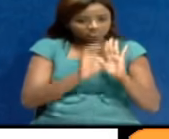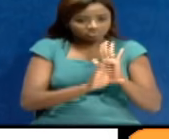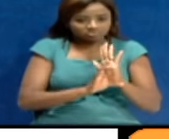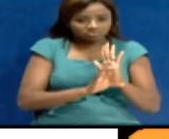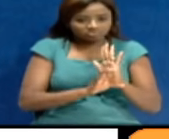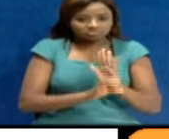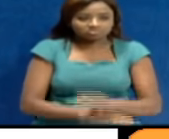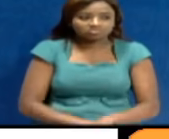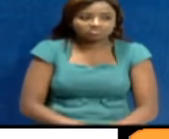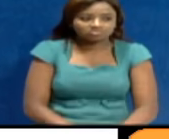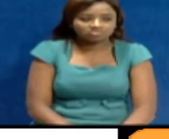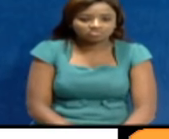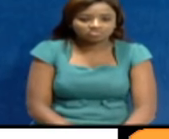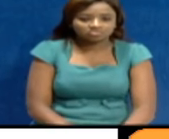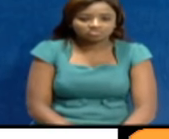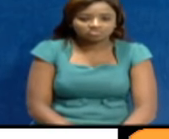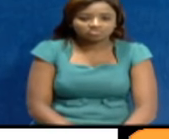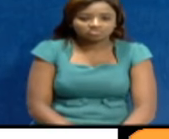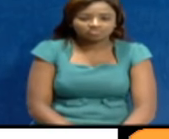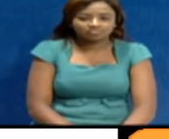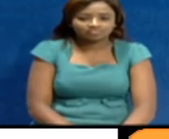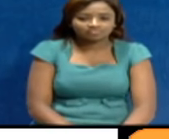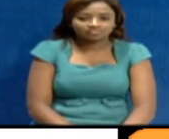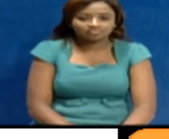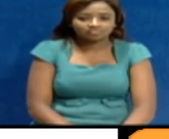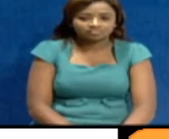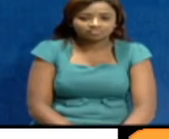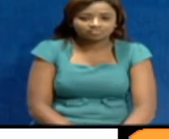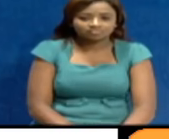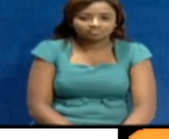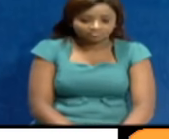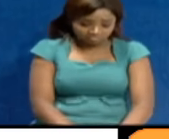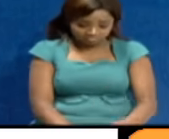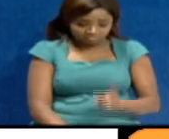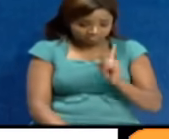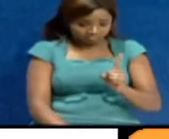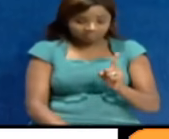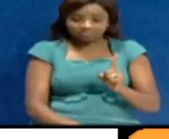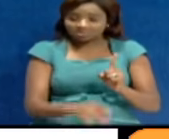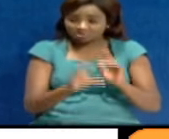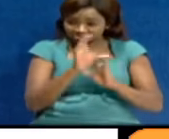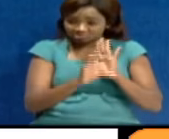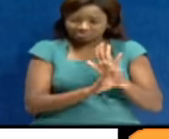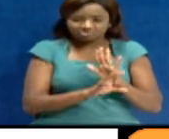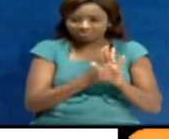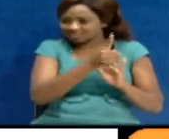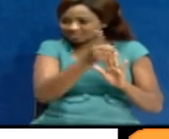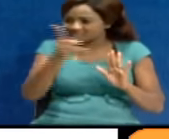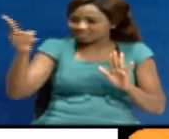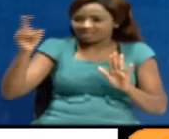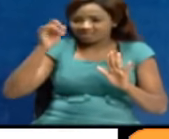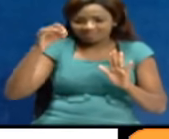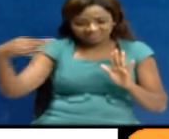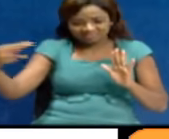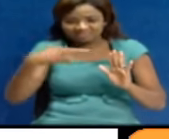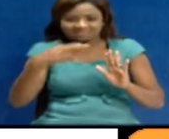Three simple words. Rule of law. Yes. And when that's the problem Kenya has. Mm-hmm. If we embrace the rule of